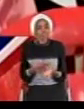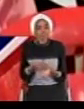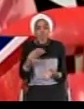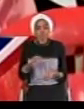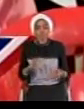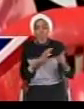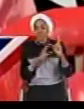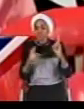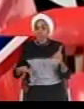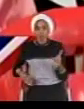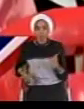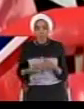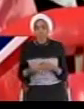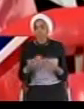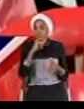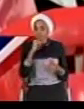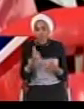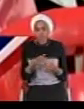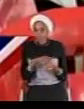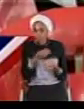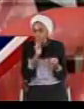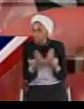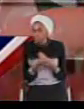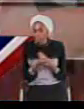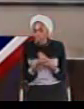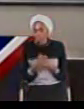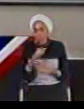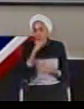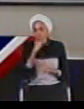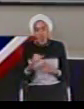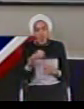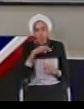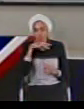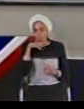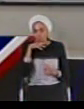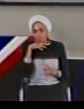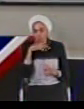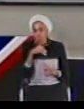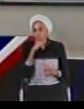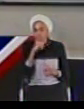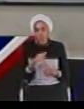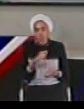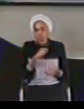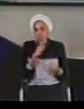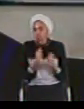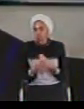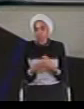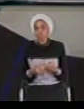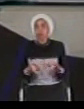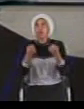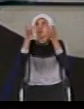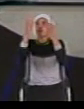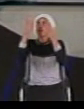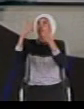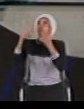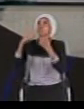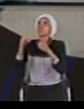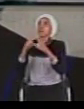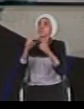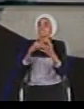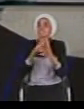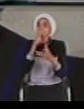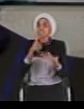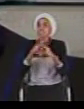Christ, not modified, not adulterated, not changed, coming as it is revealed